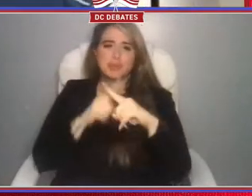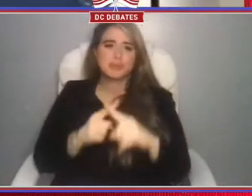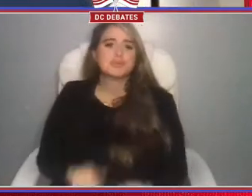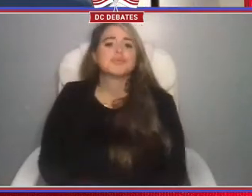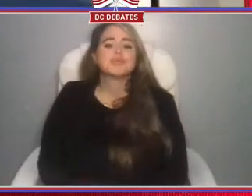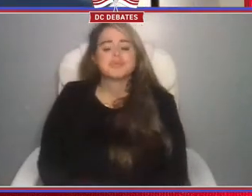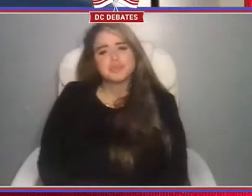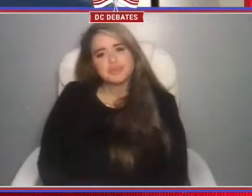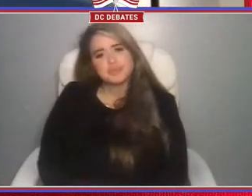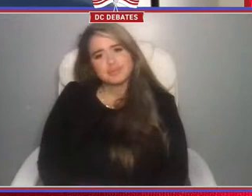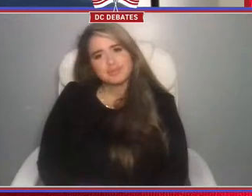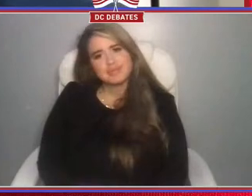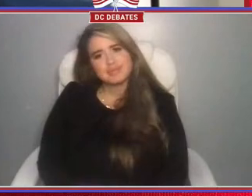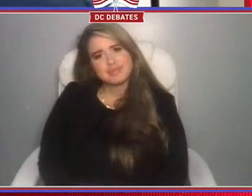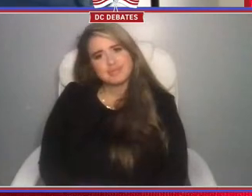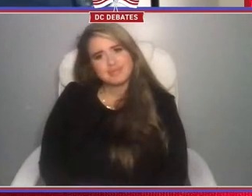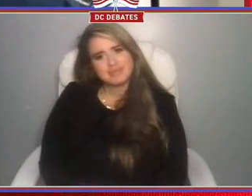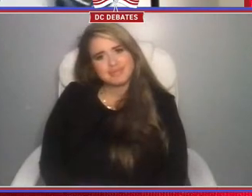Mayor Bowser, you're on mute.